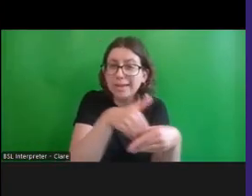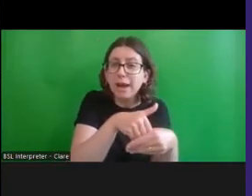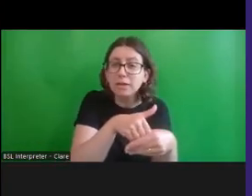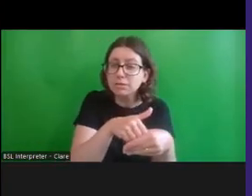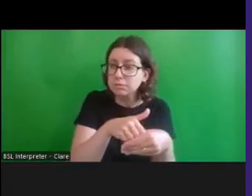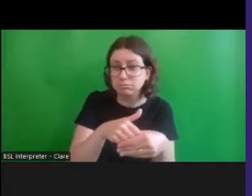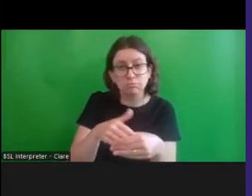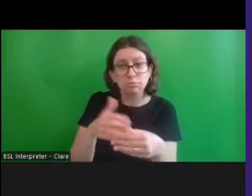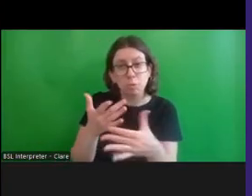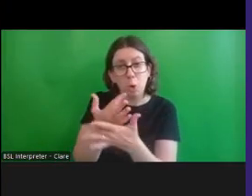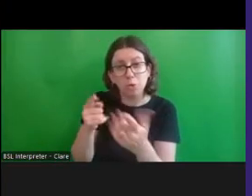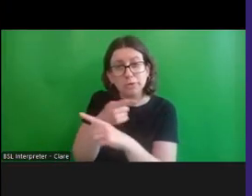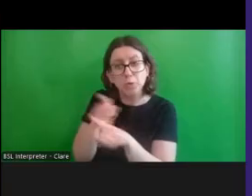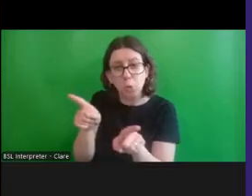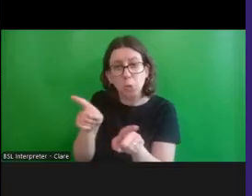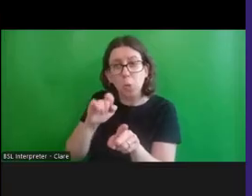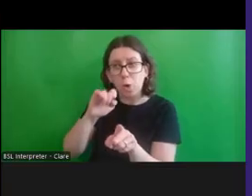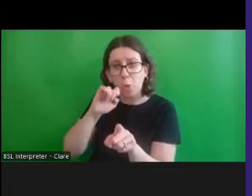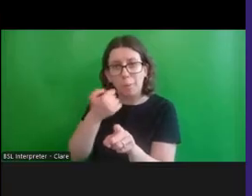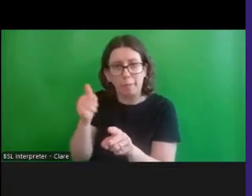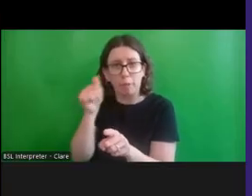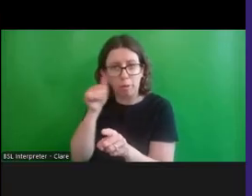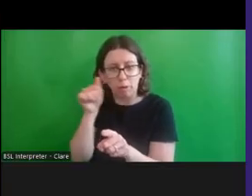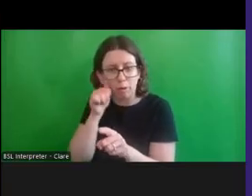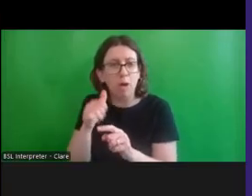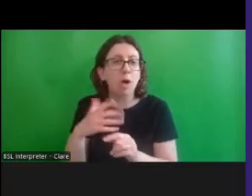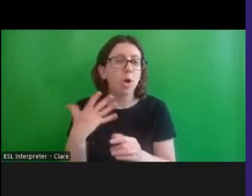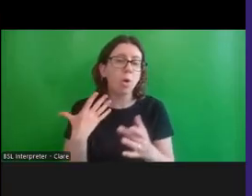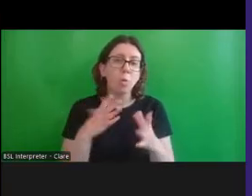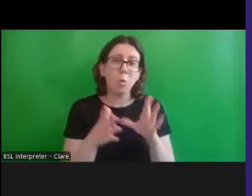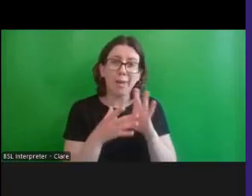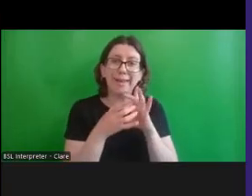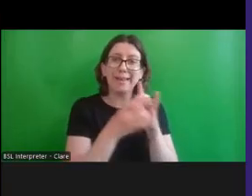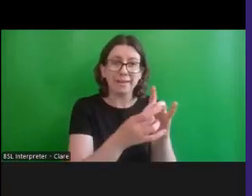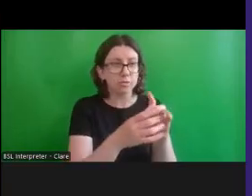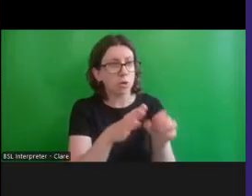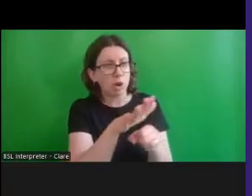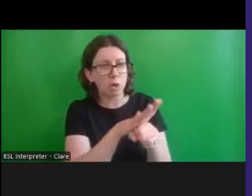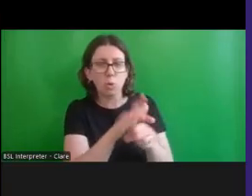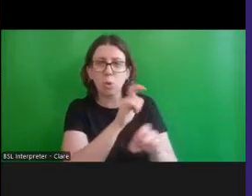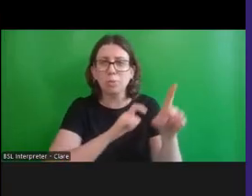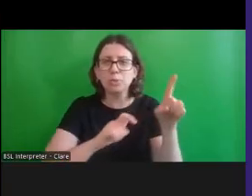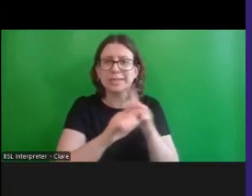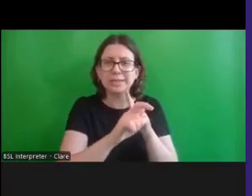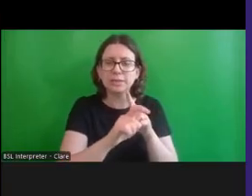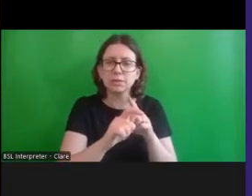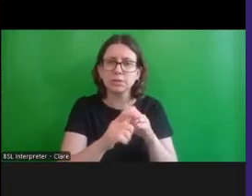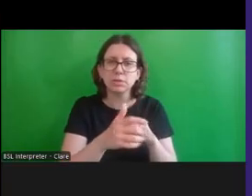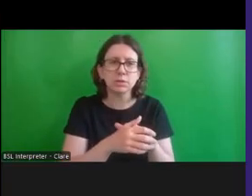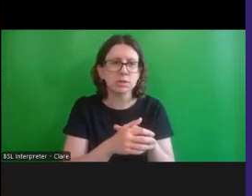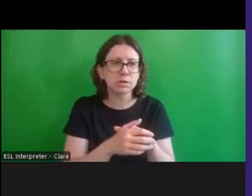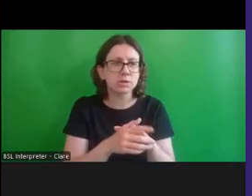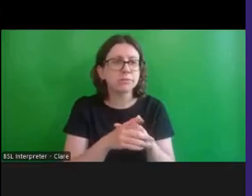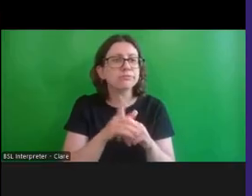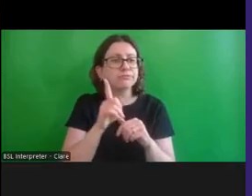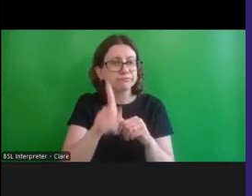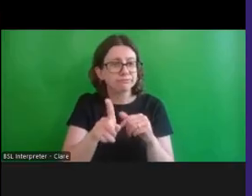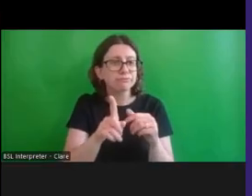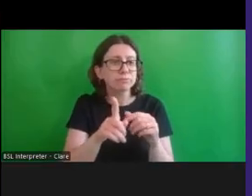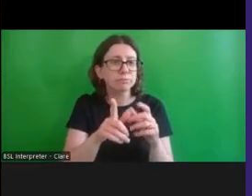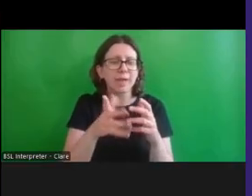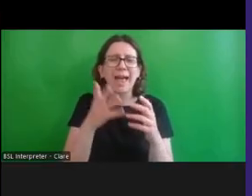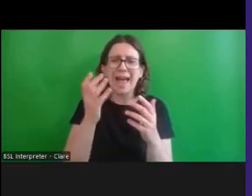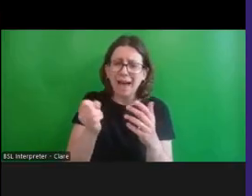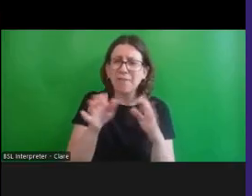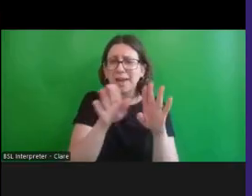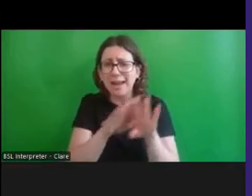driving, and really, really linked and integrated into local communities. We then want to scale that through regional infrastructure and national